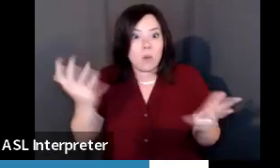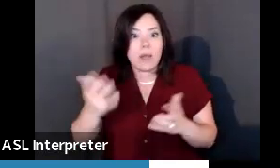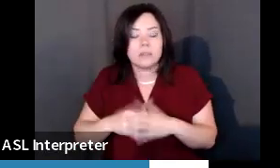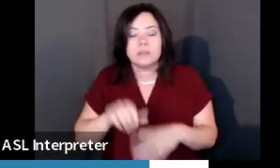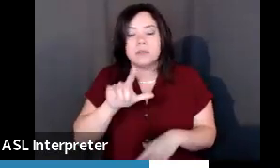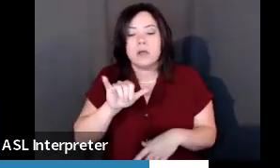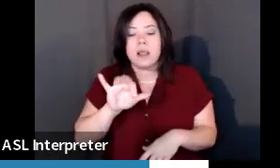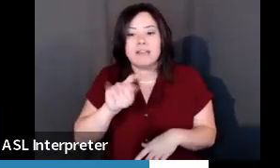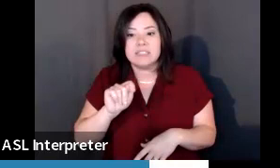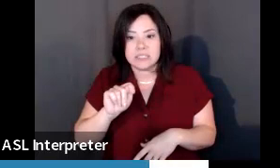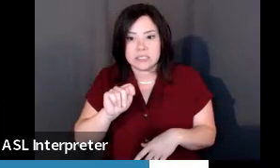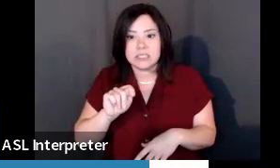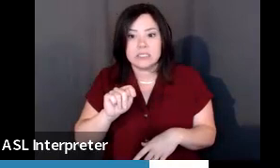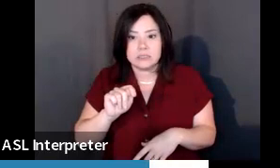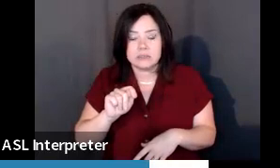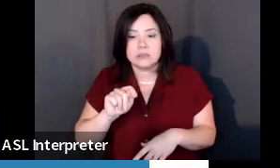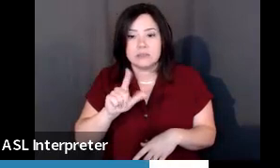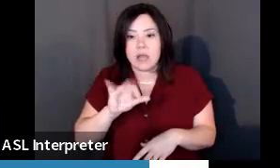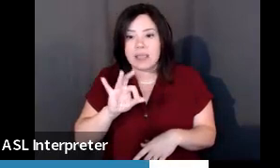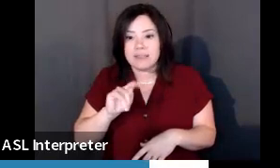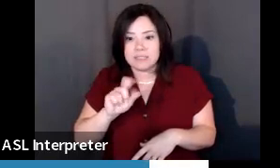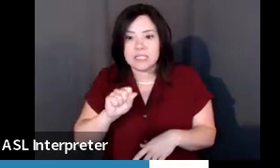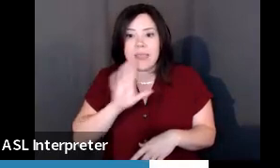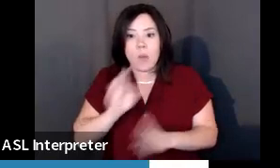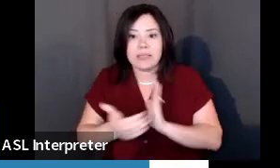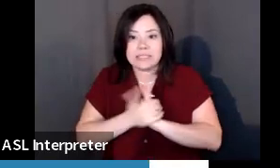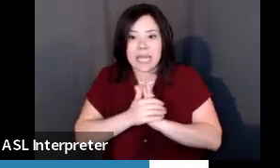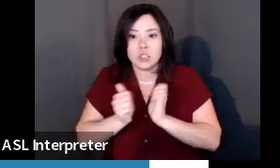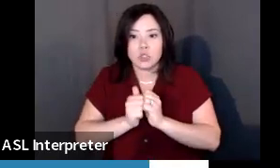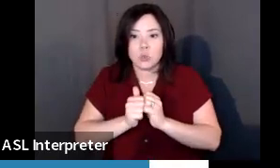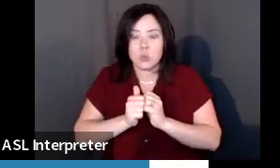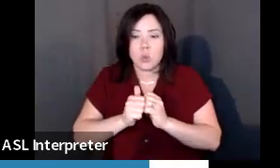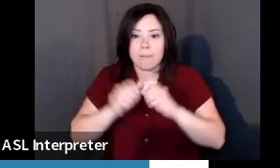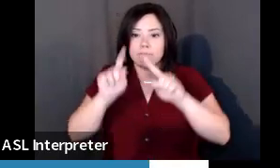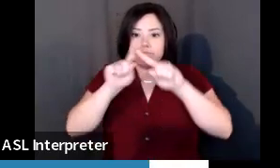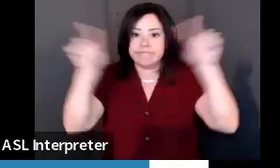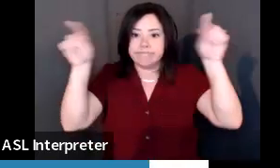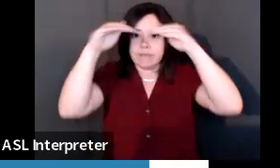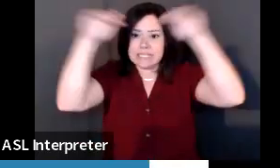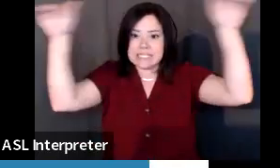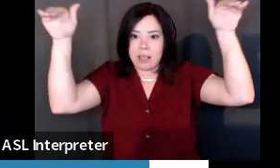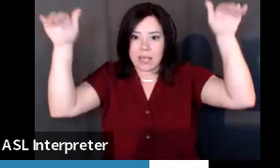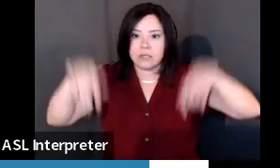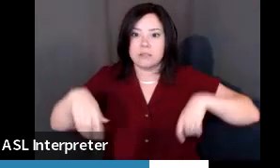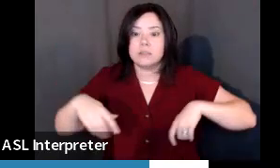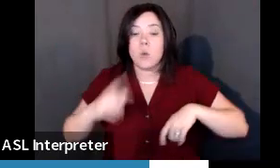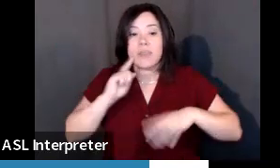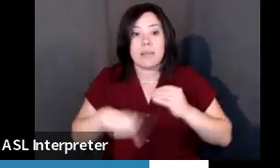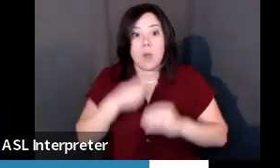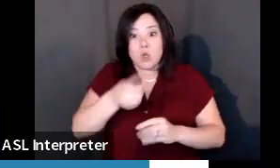lifts. So there are lifts that attach to a ceiling. So again, thinking of you as the